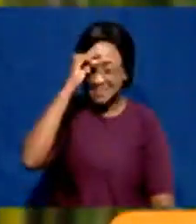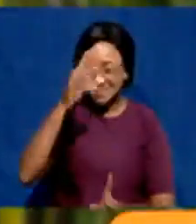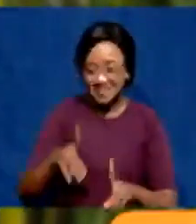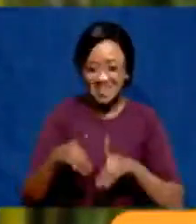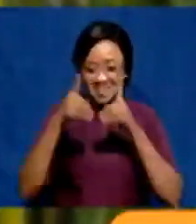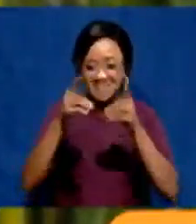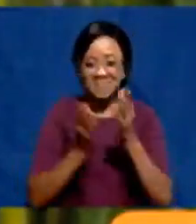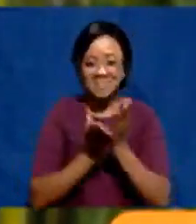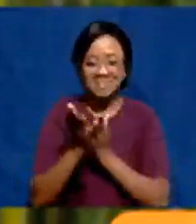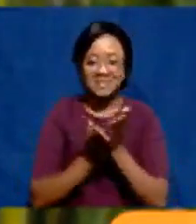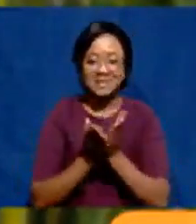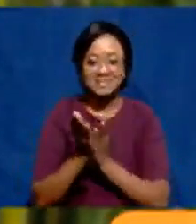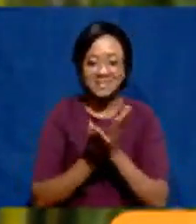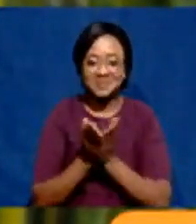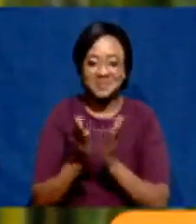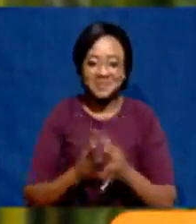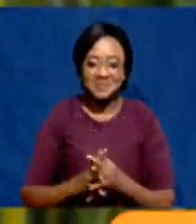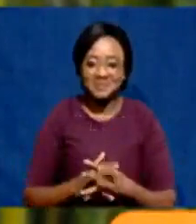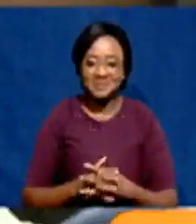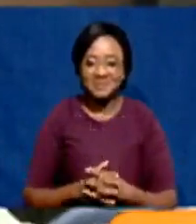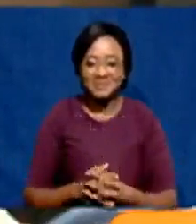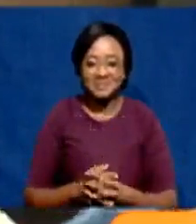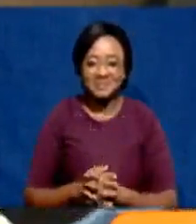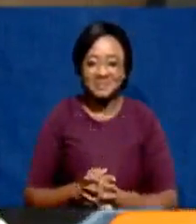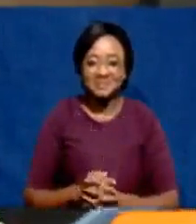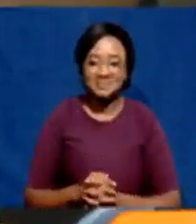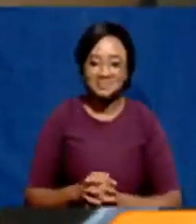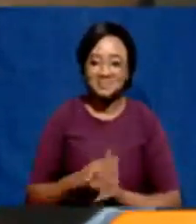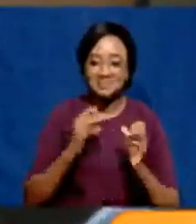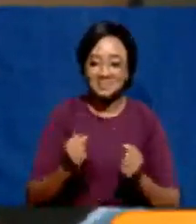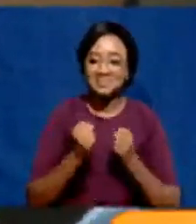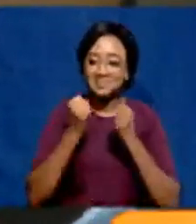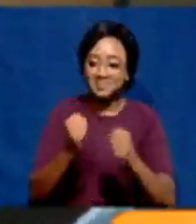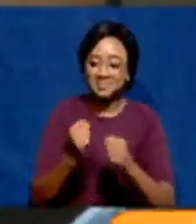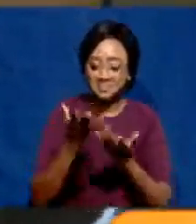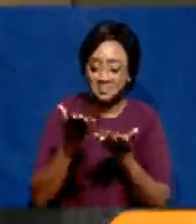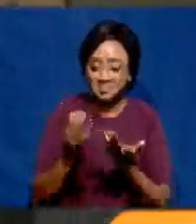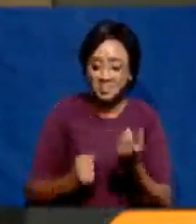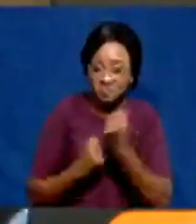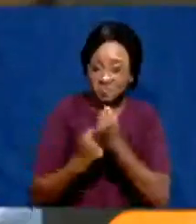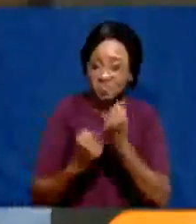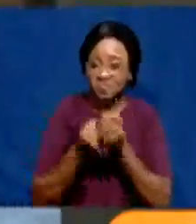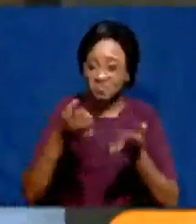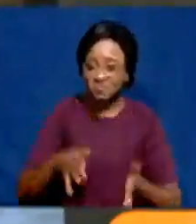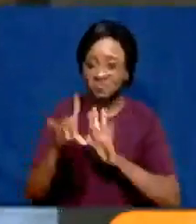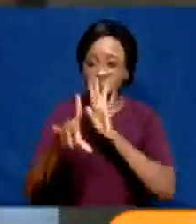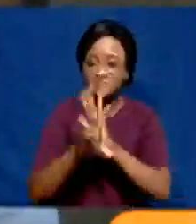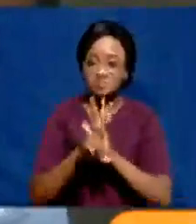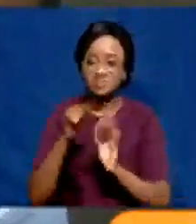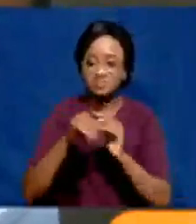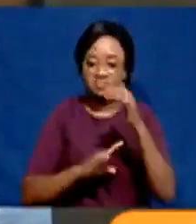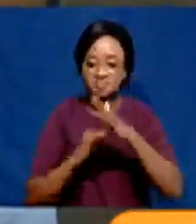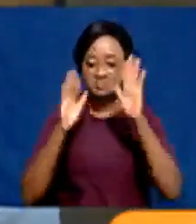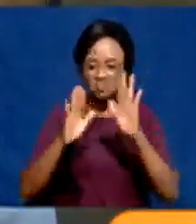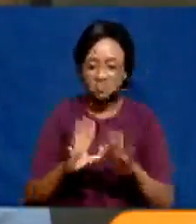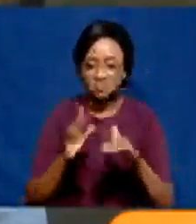services, that AI is providing to creating jobs. Strengthening of existing laws is also touted as a key step in tapping